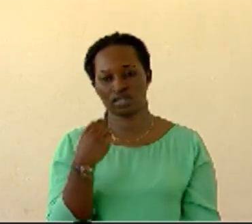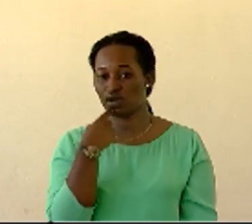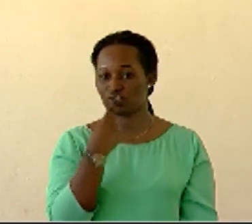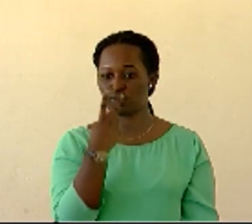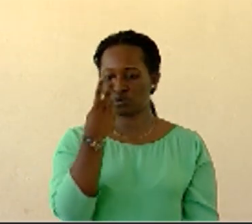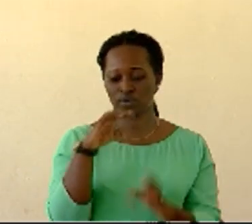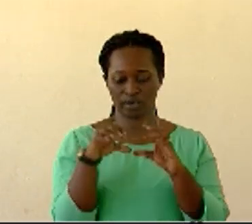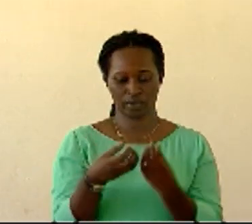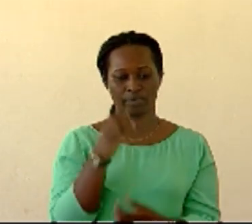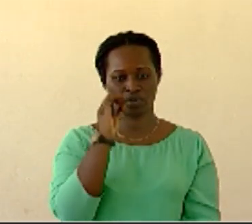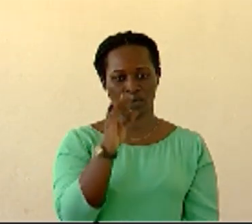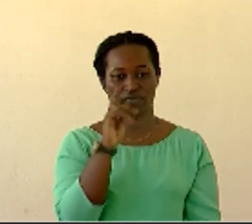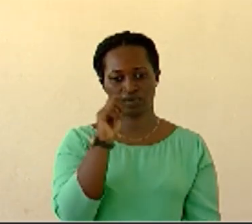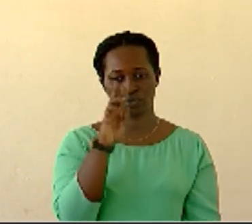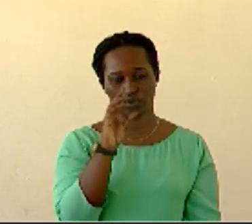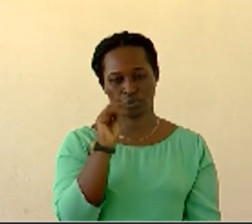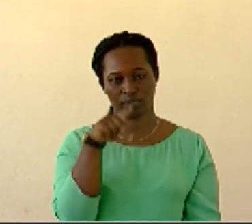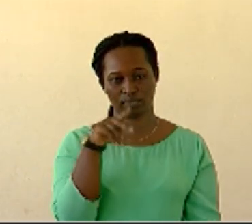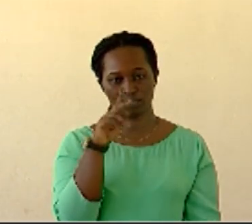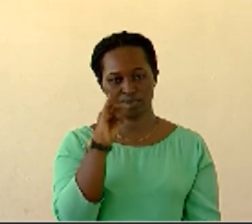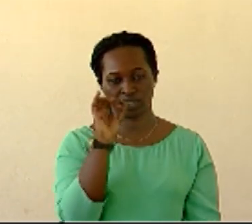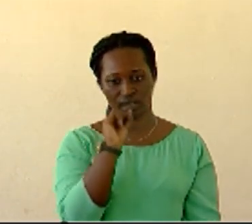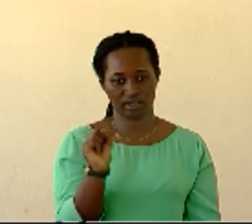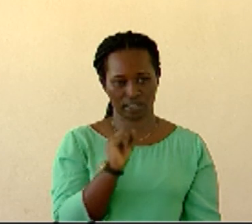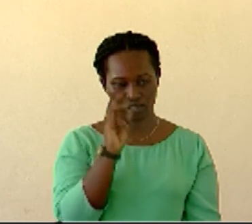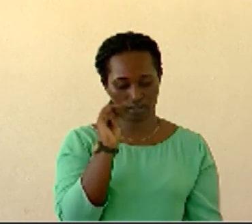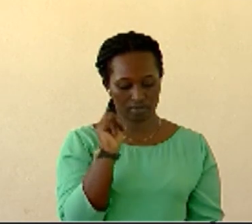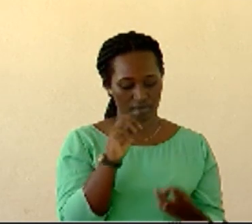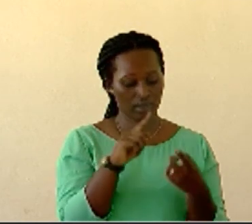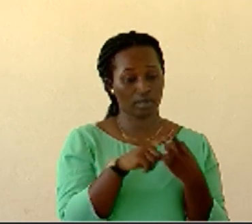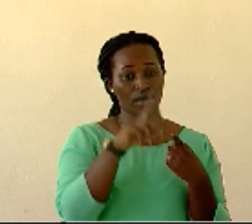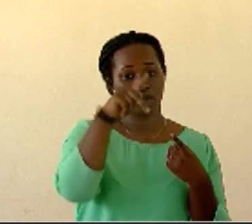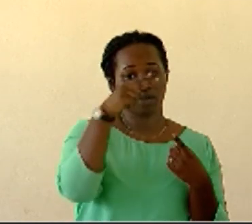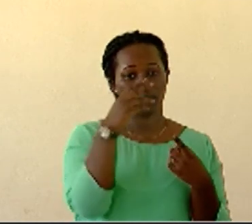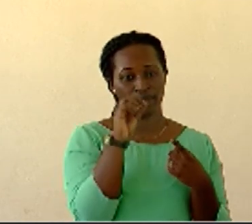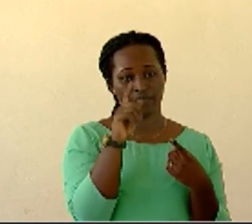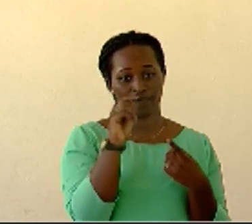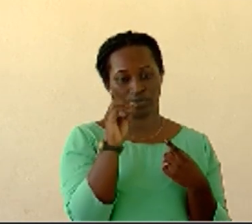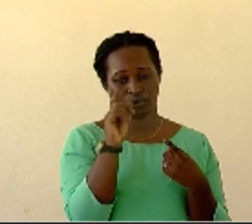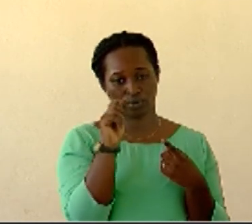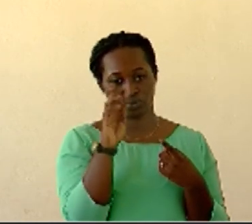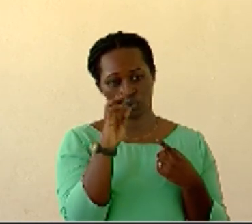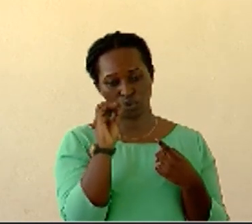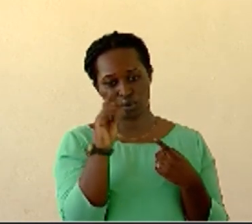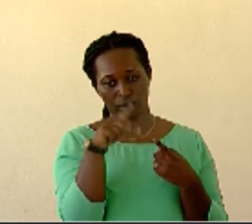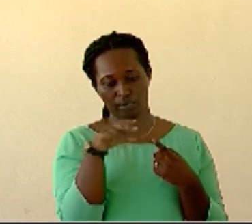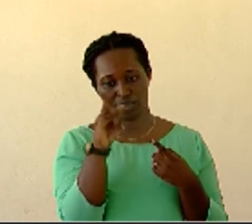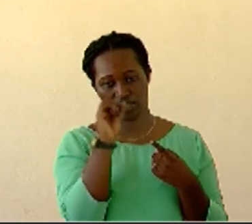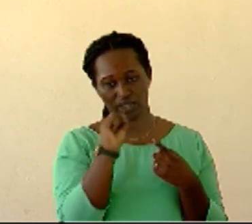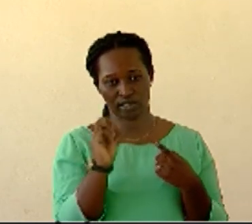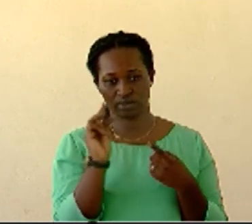of tropism: phototropism, the growth or the movement of the plant towards the sunlight,